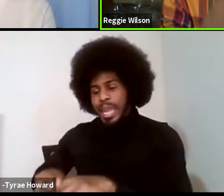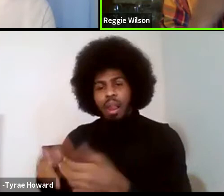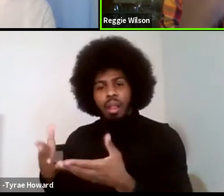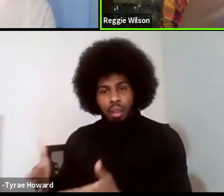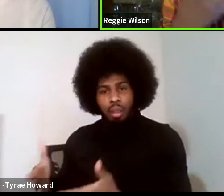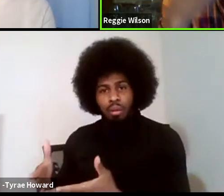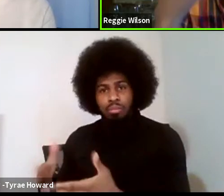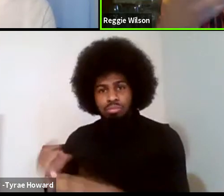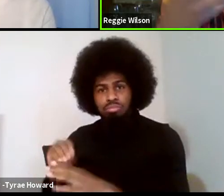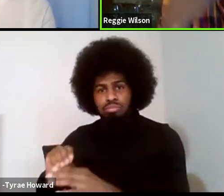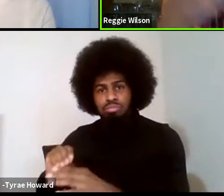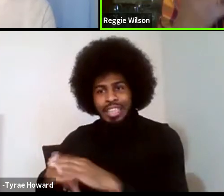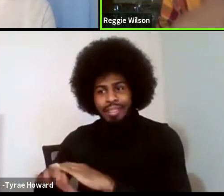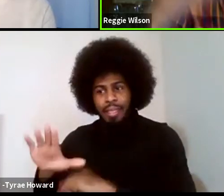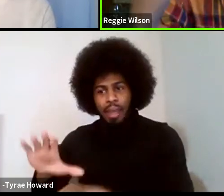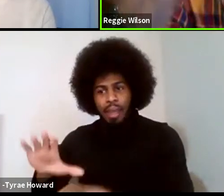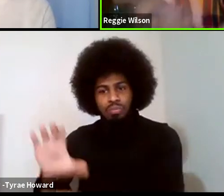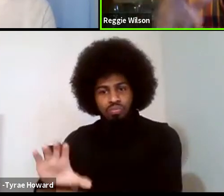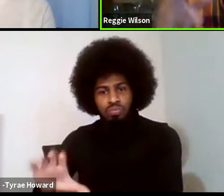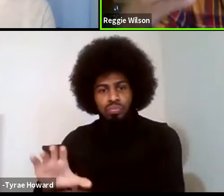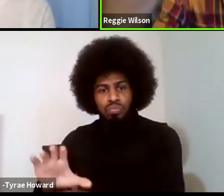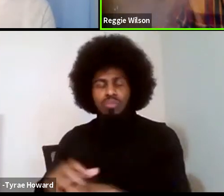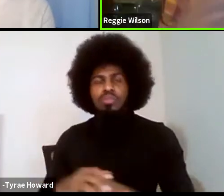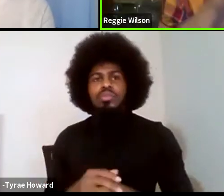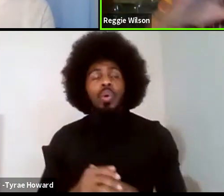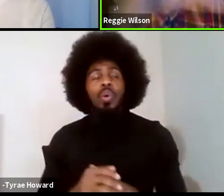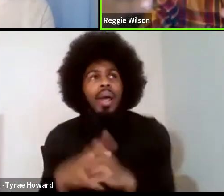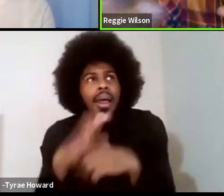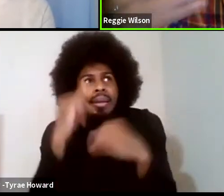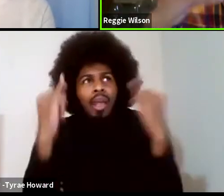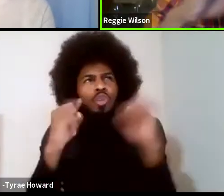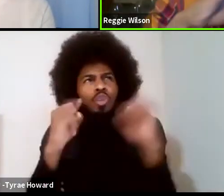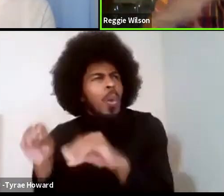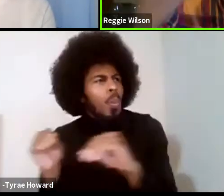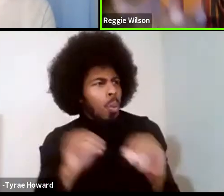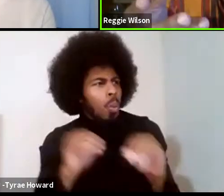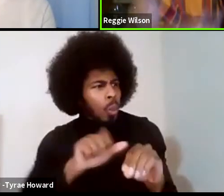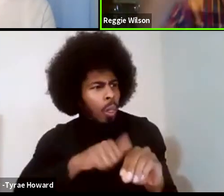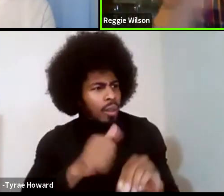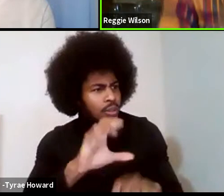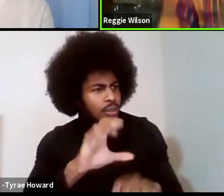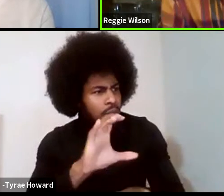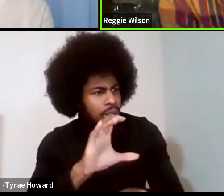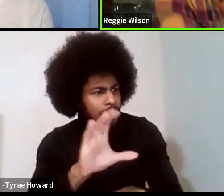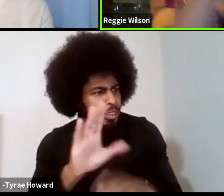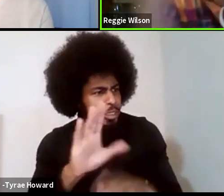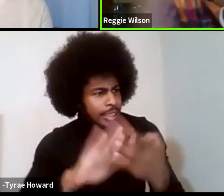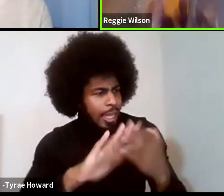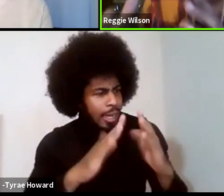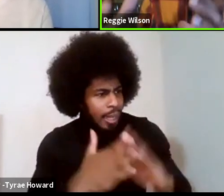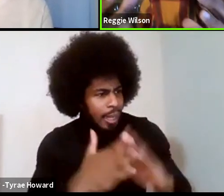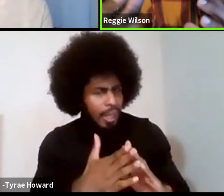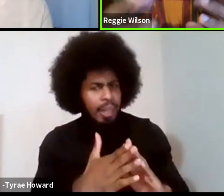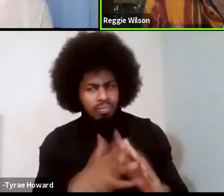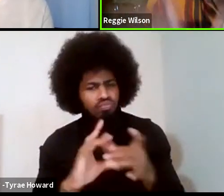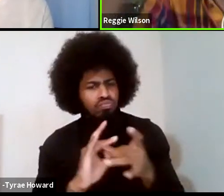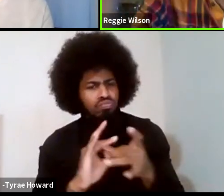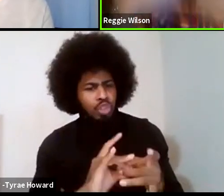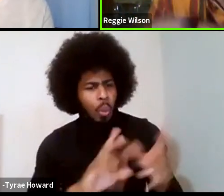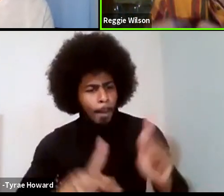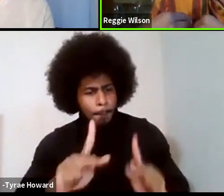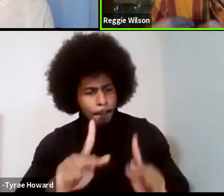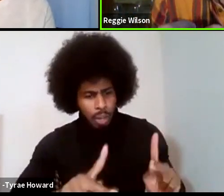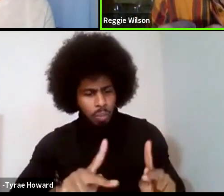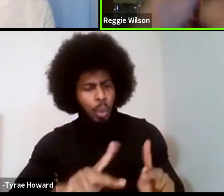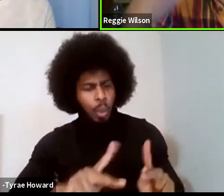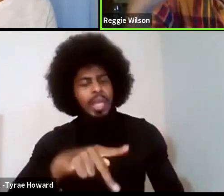see about moving her platform idea to another city. They had a relationship with some folks in Philadelphia. So anyway, the platform moved to Philadelphia. I